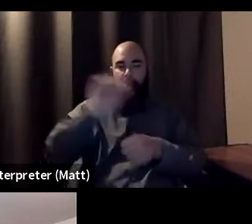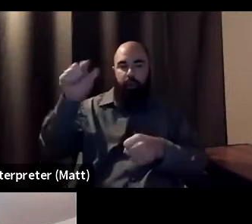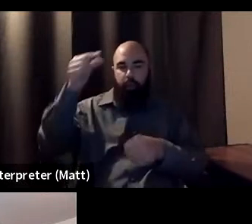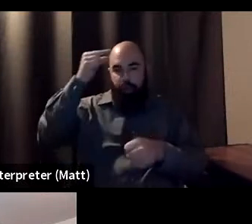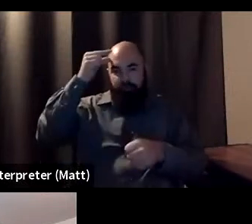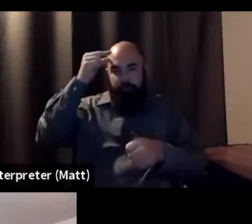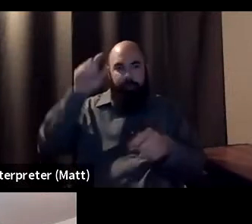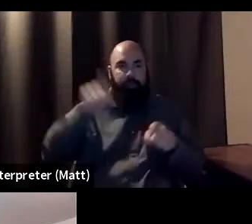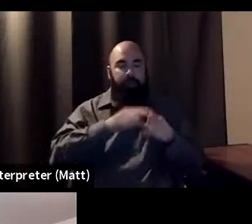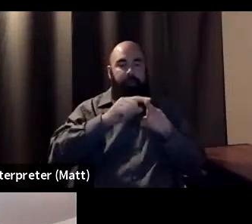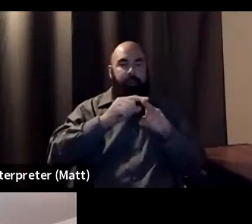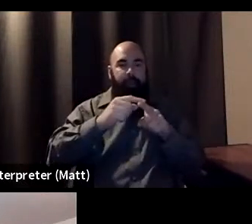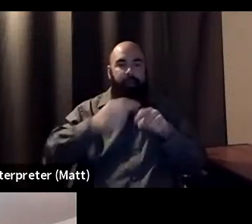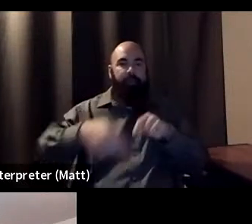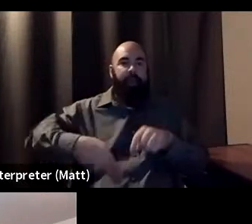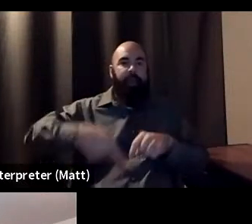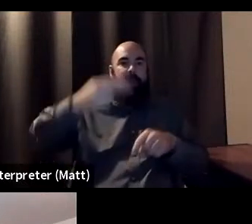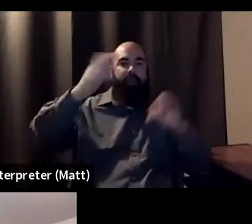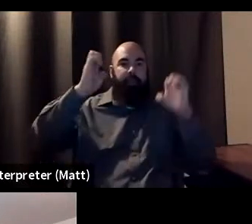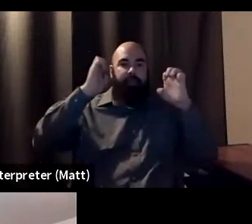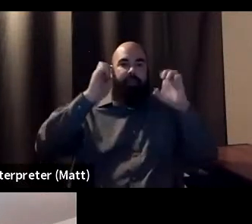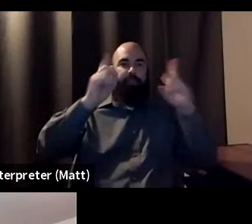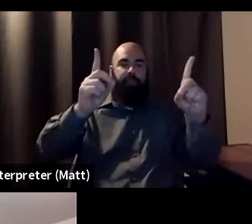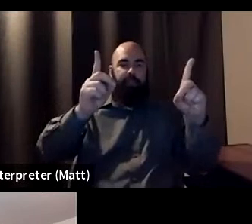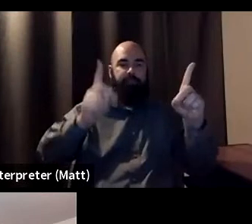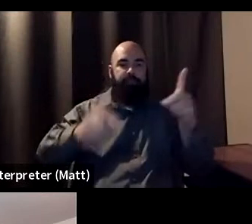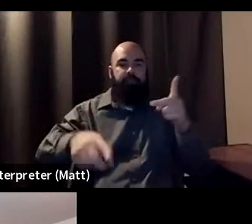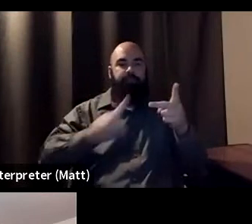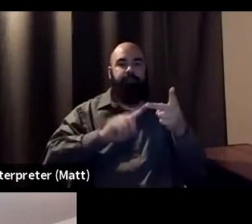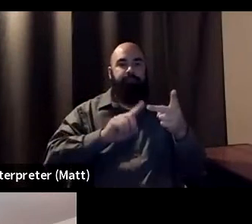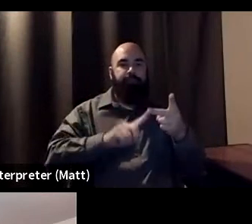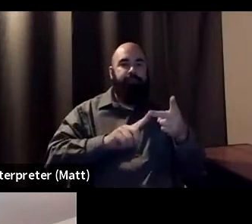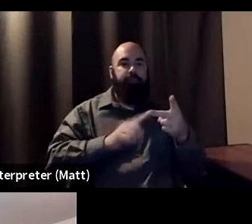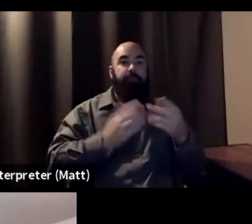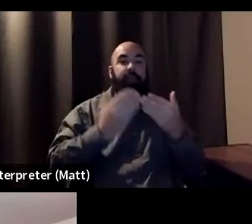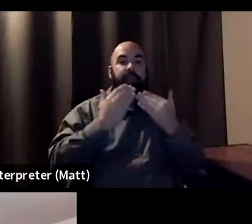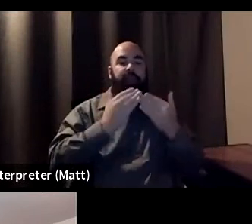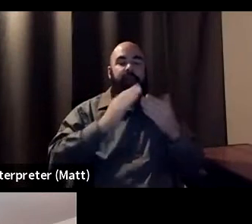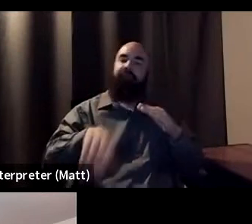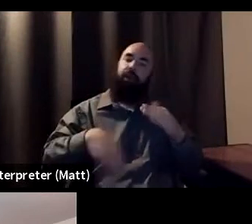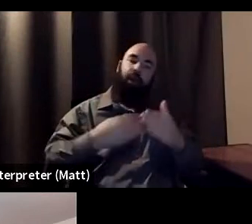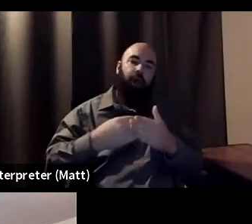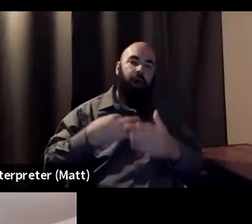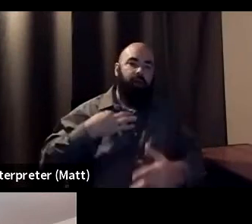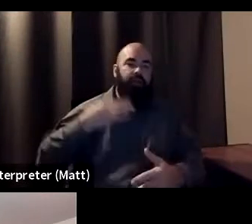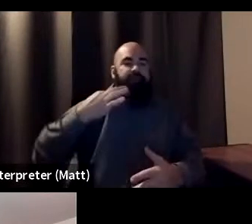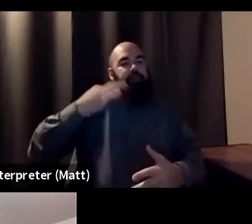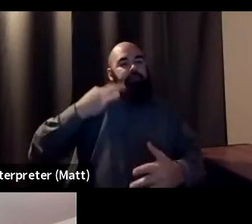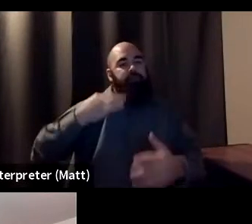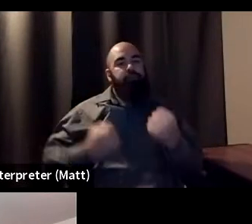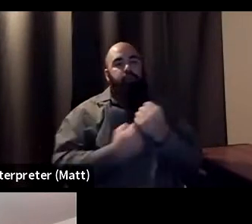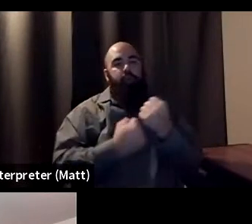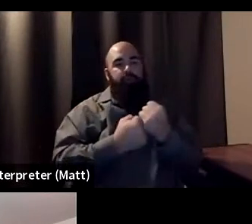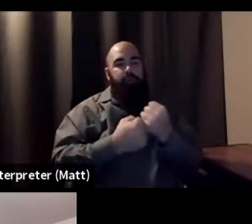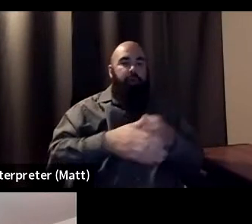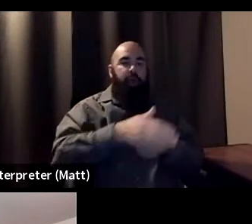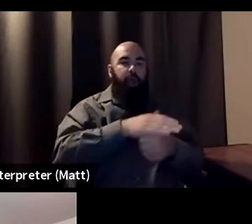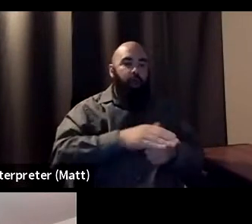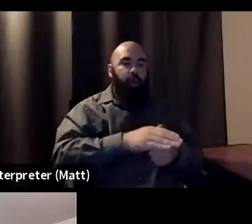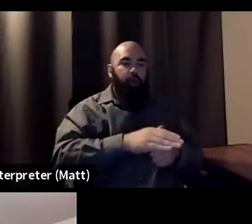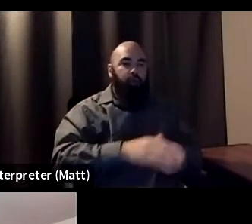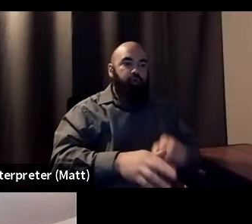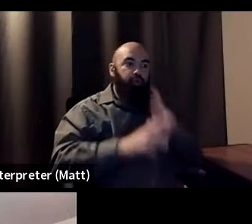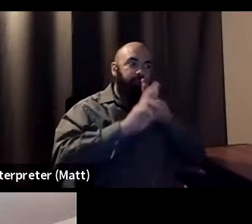higher education institutions in the region. And second, to all the volunteers supporting the regional response, offering your